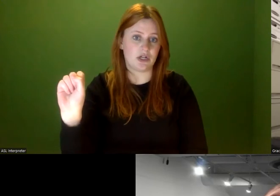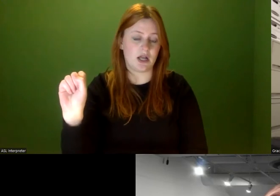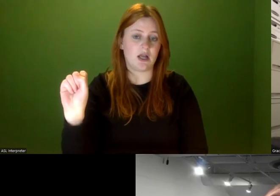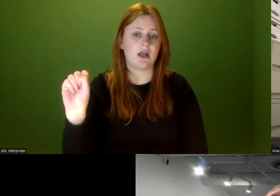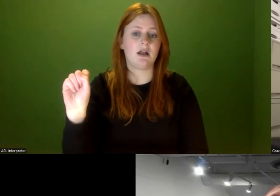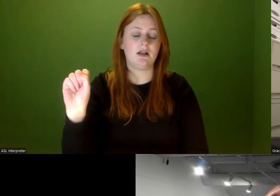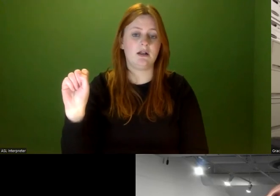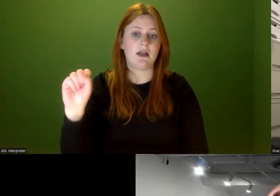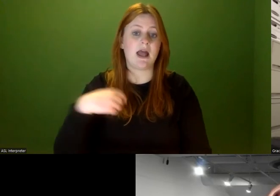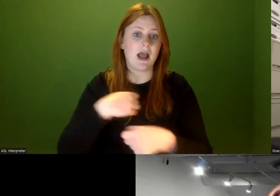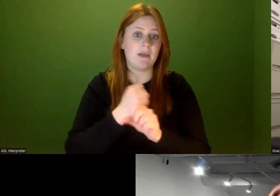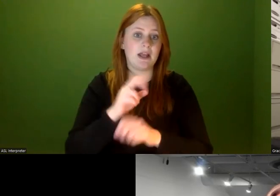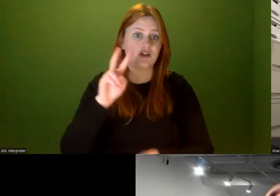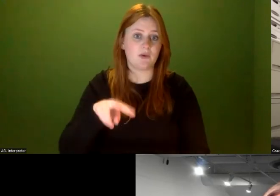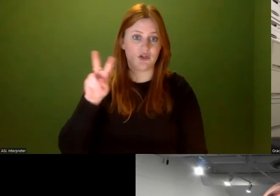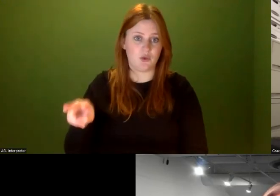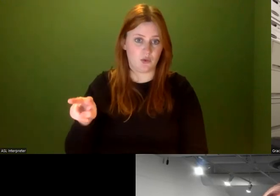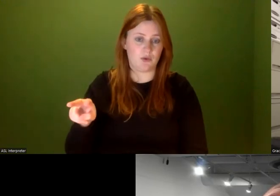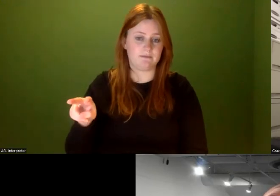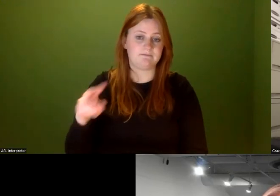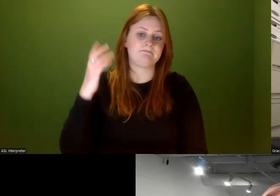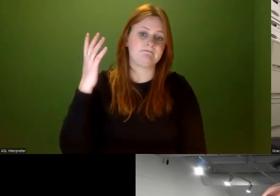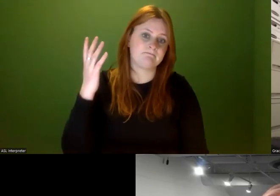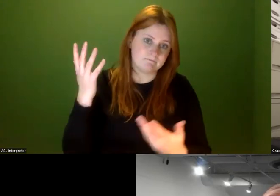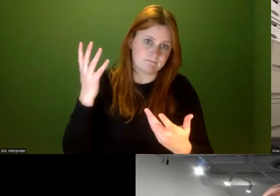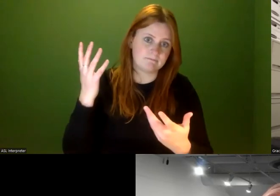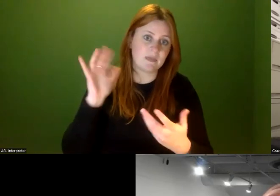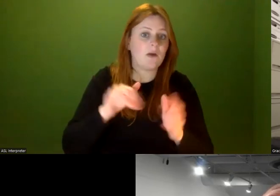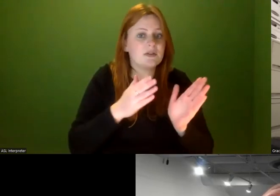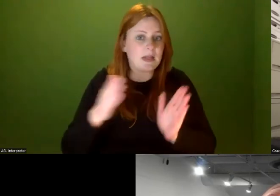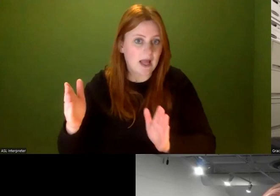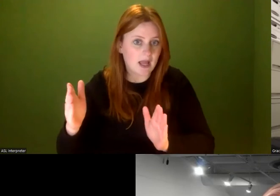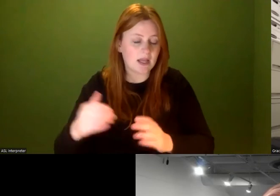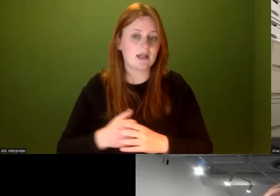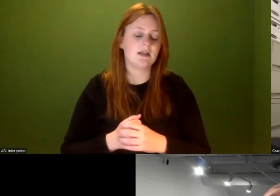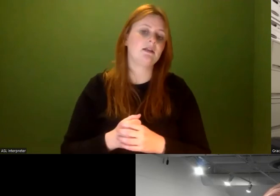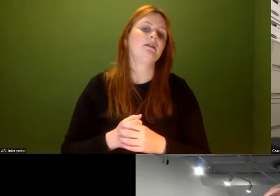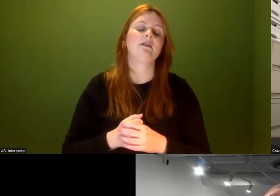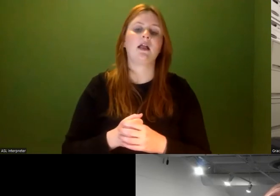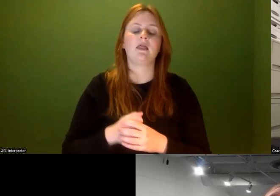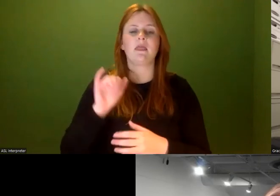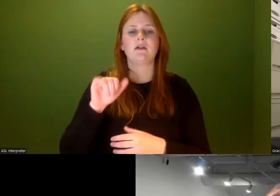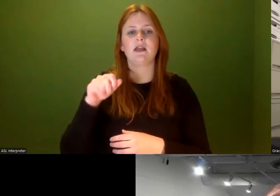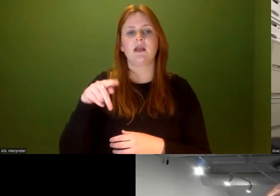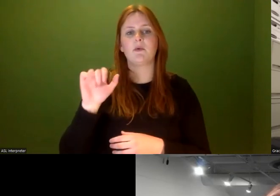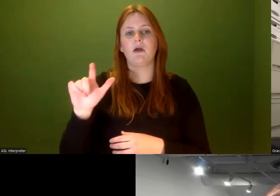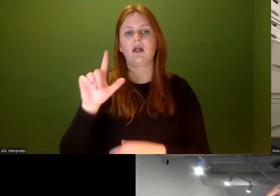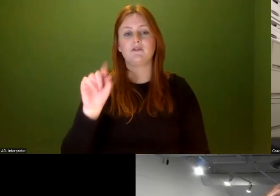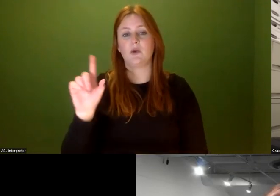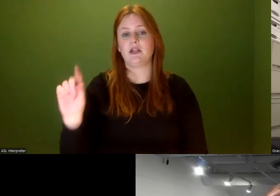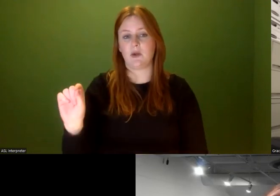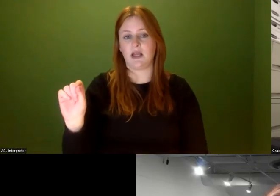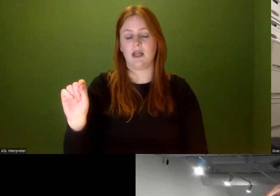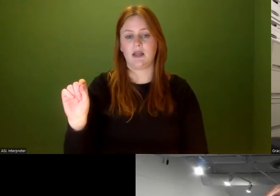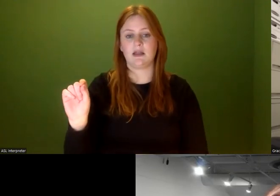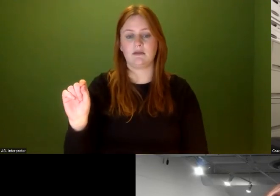making 22 of them. That was the plan. And that was April of 2020, I believe.